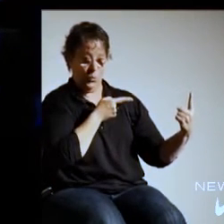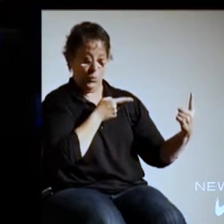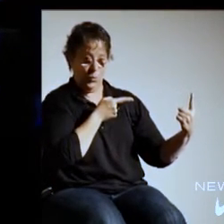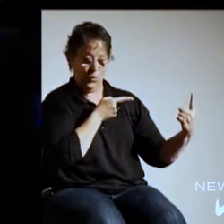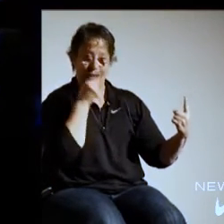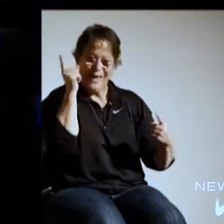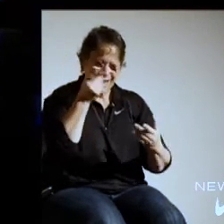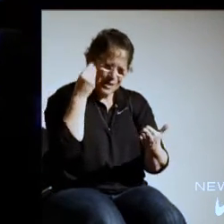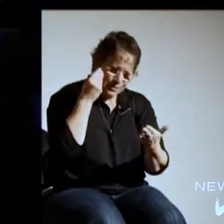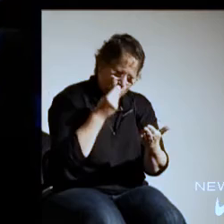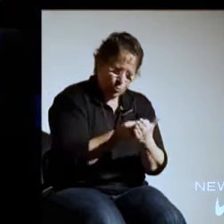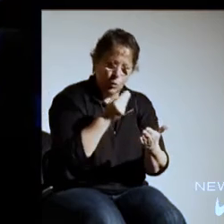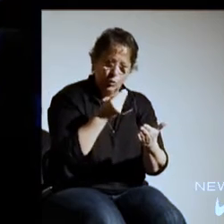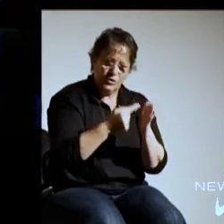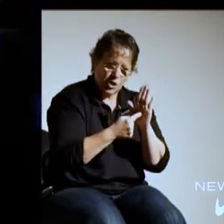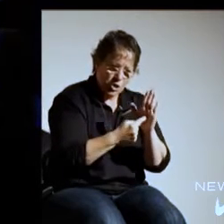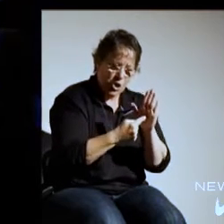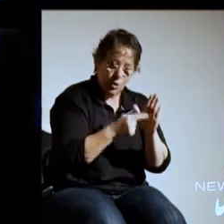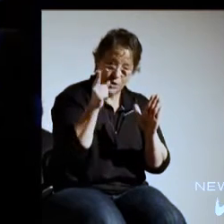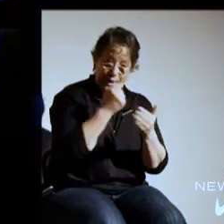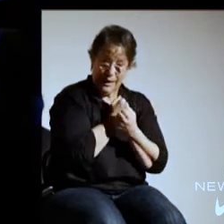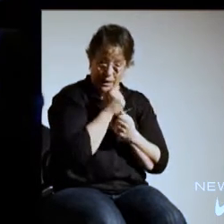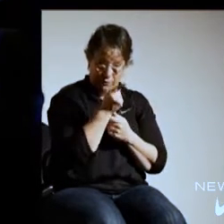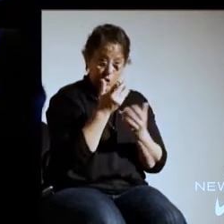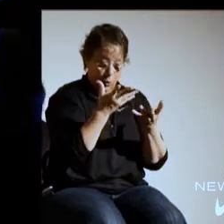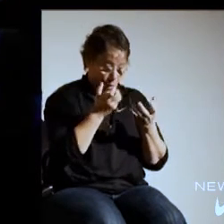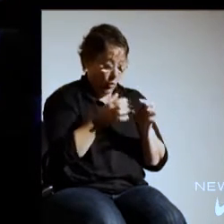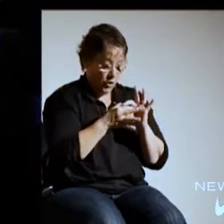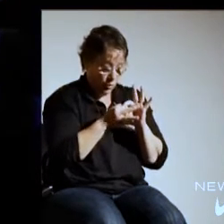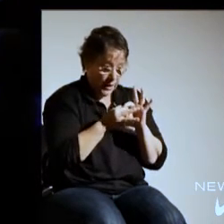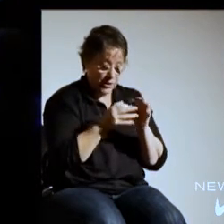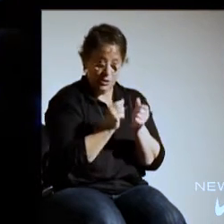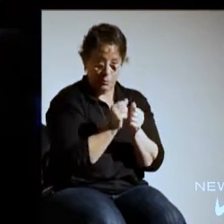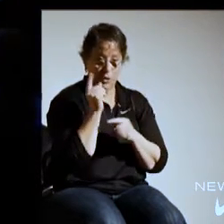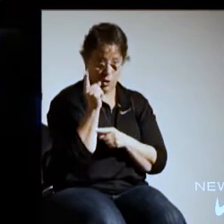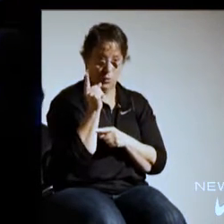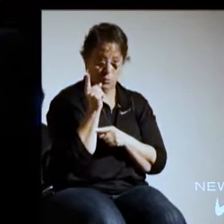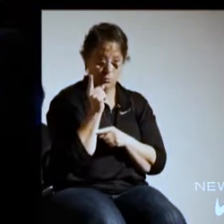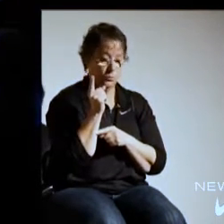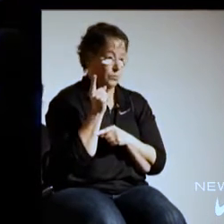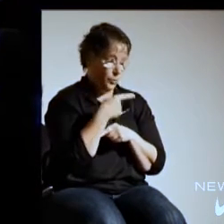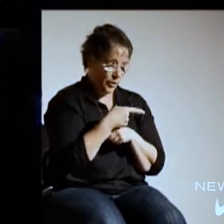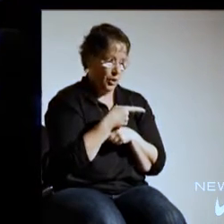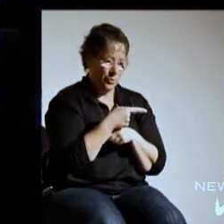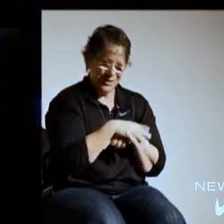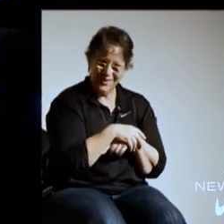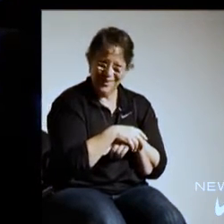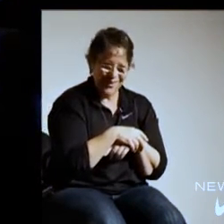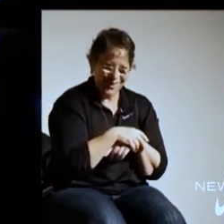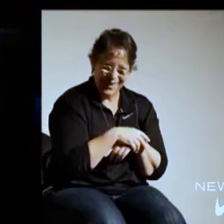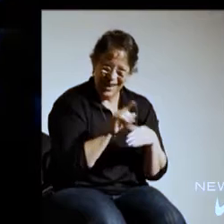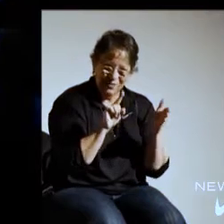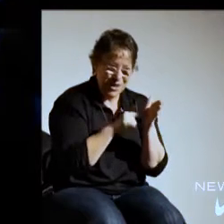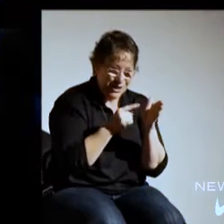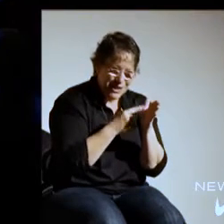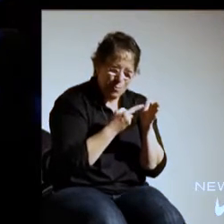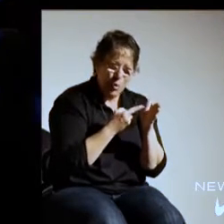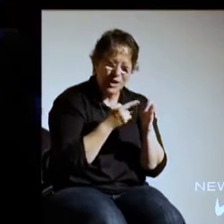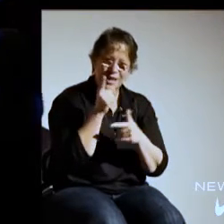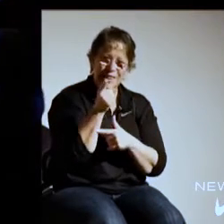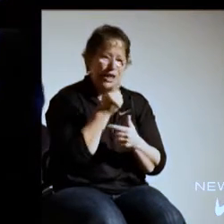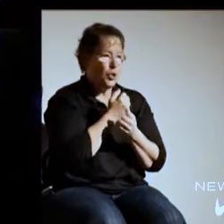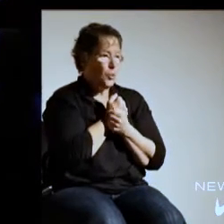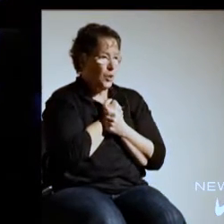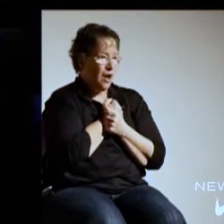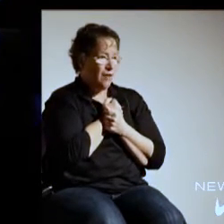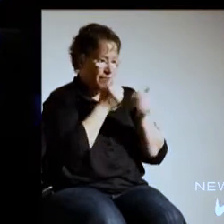still loves you and still wants to have a relationship with you. And if someone that you love